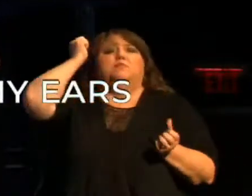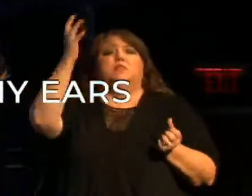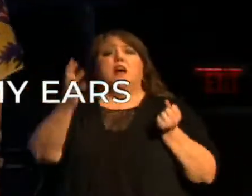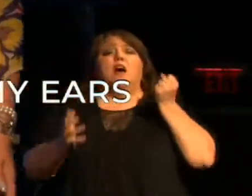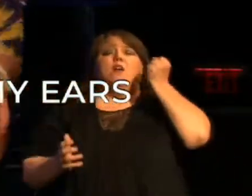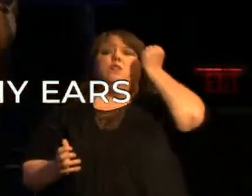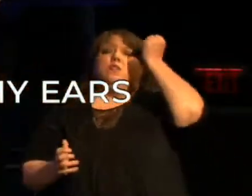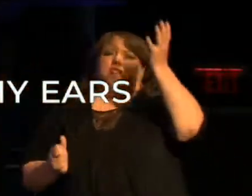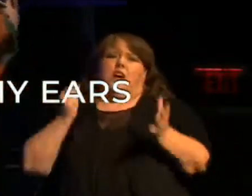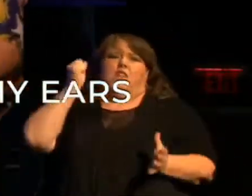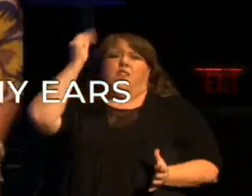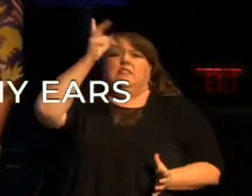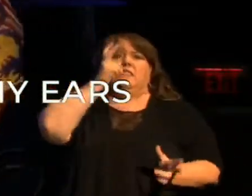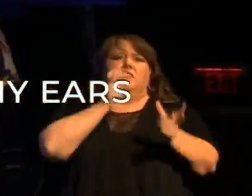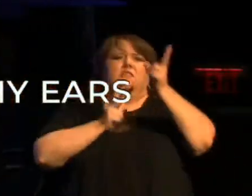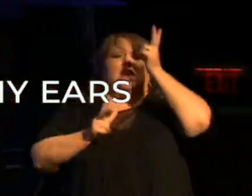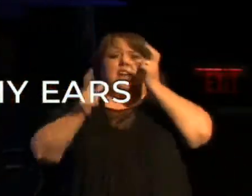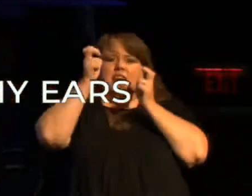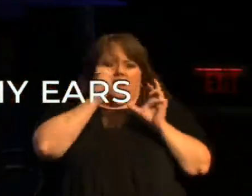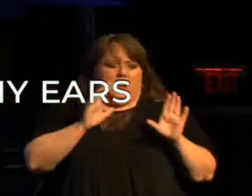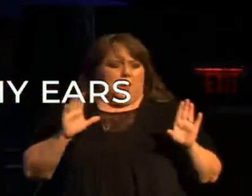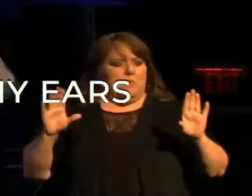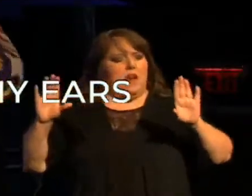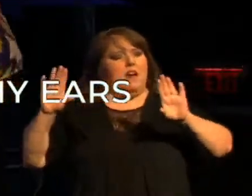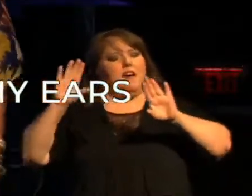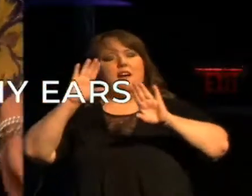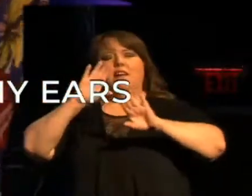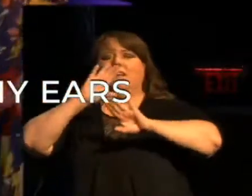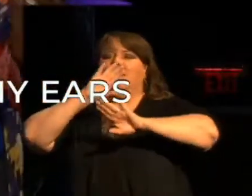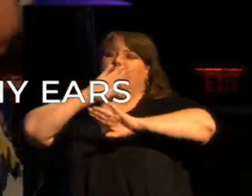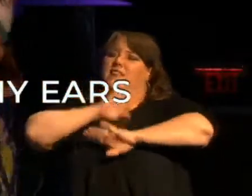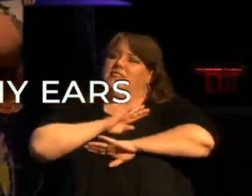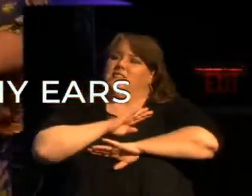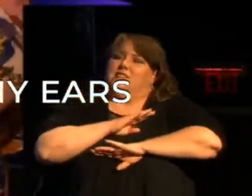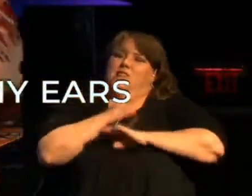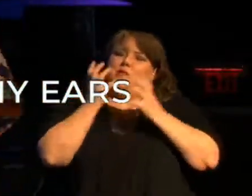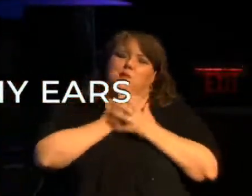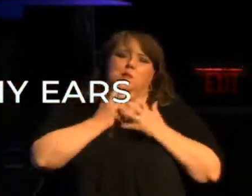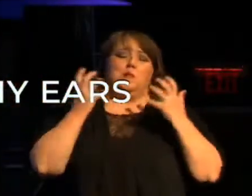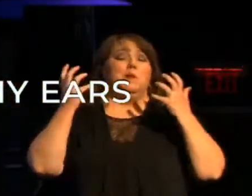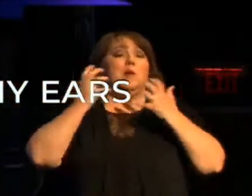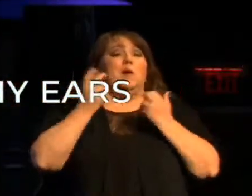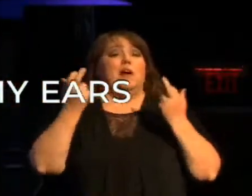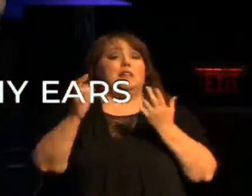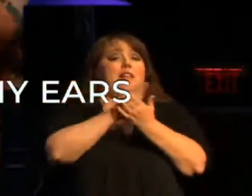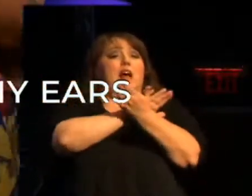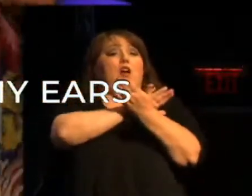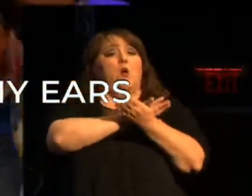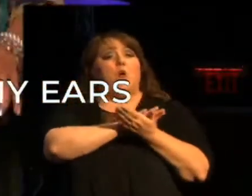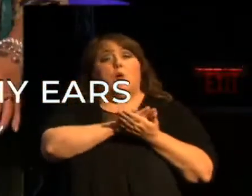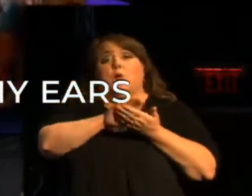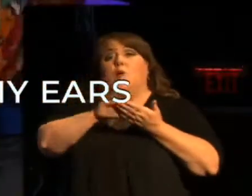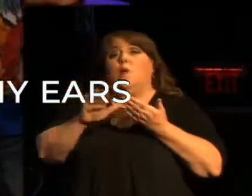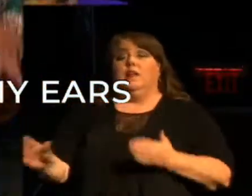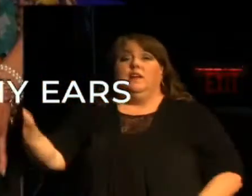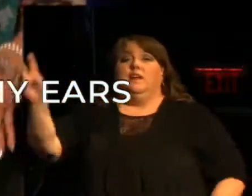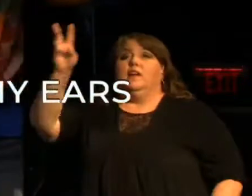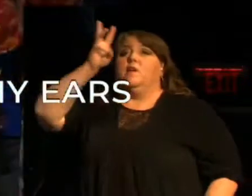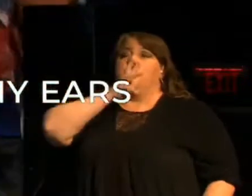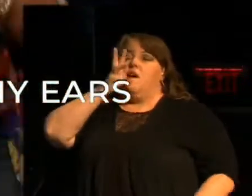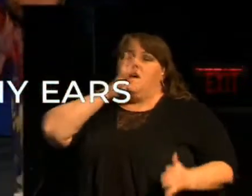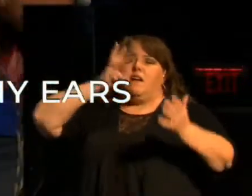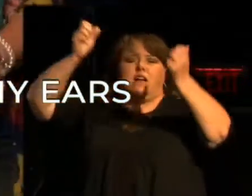It's like the Sound of a symphony to my ears. It's like